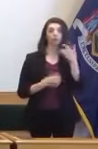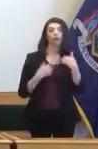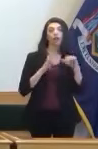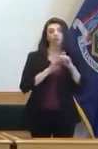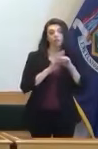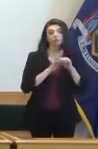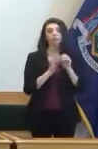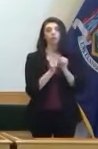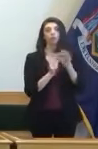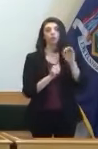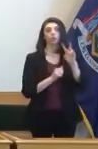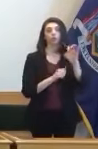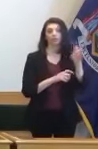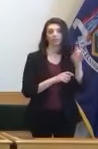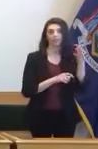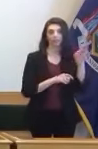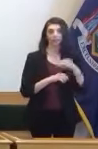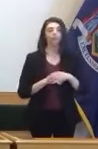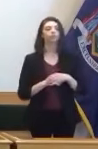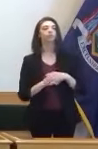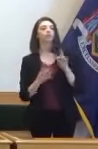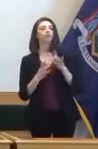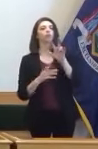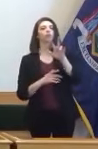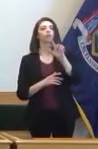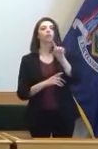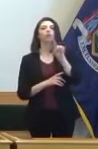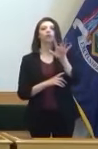department's hotline at